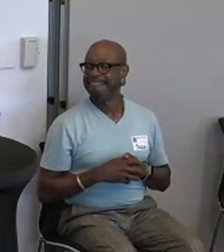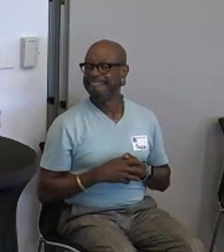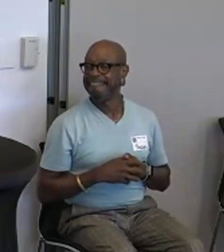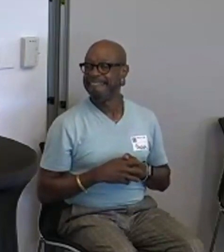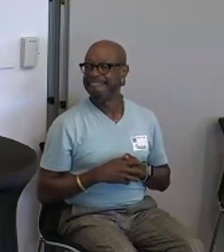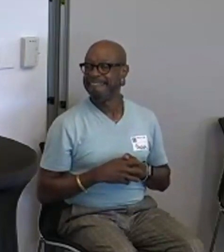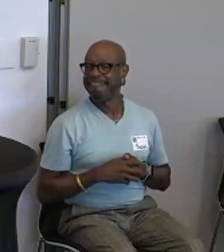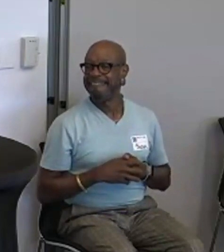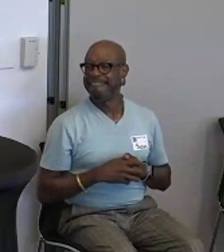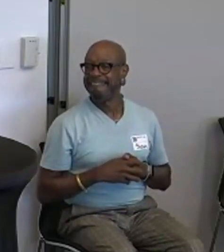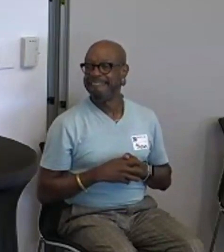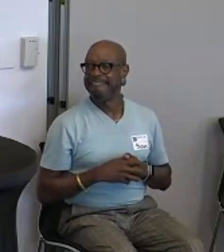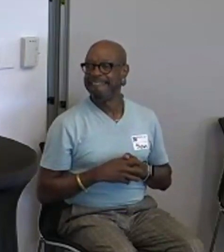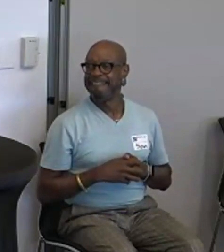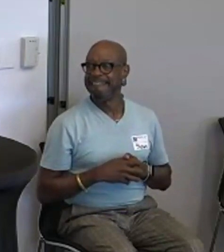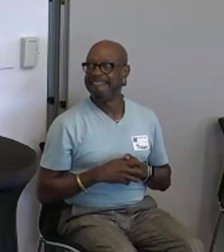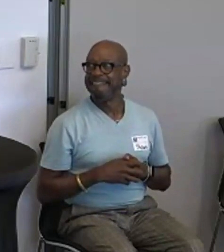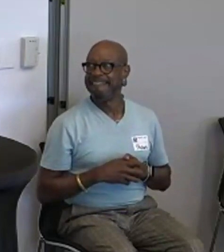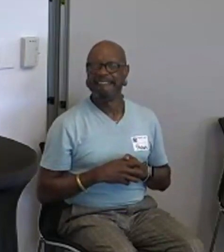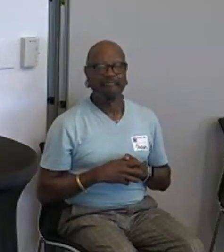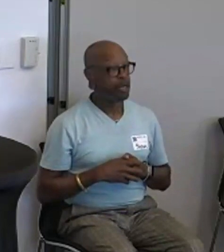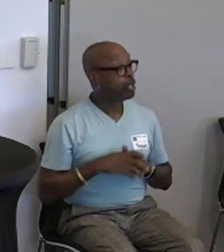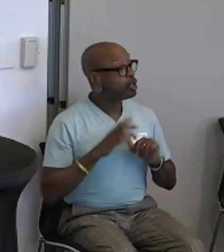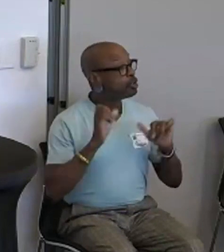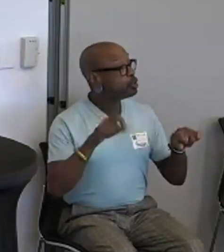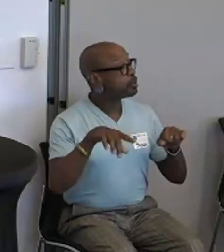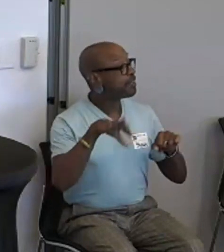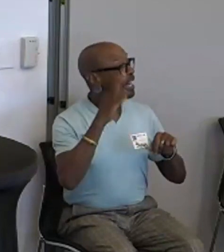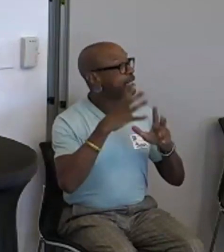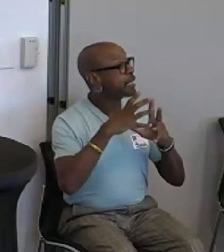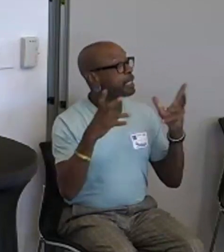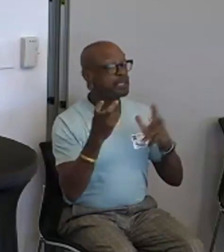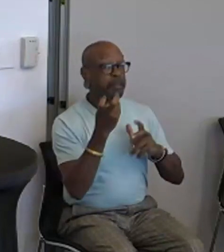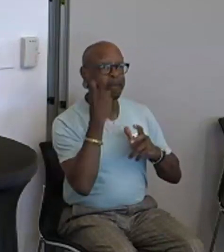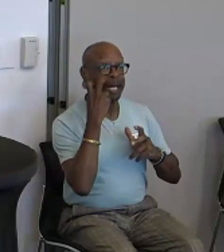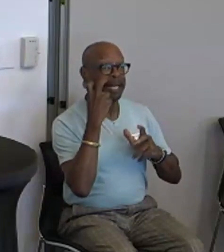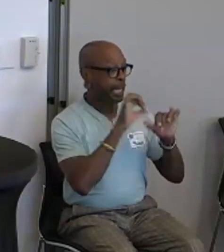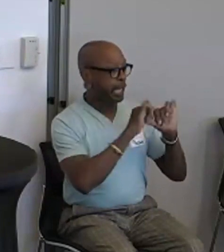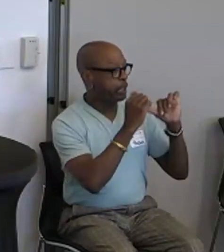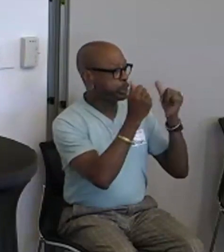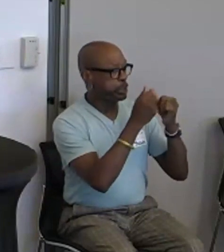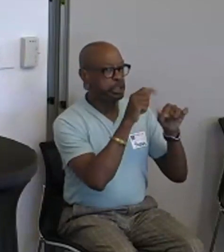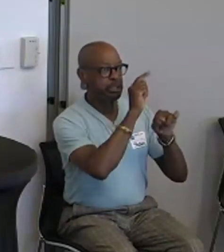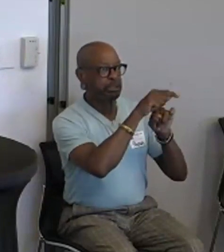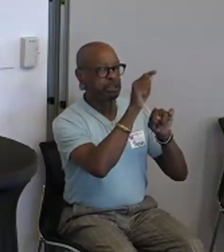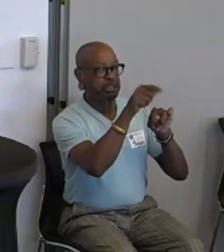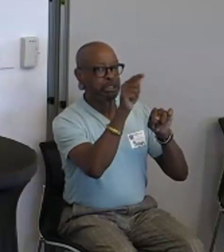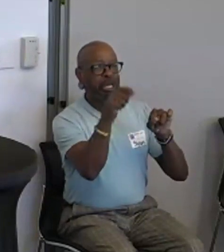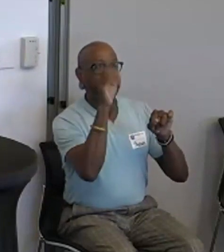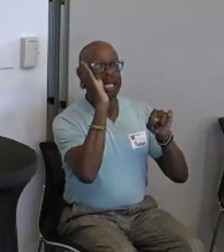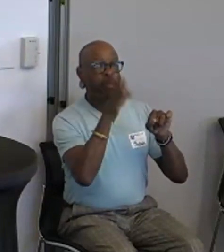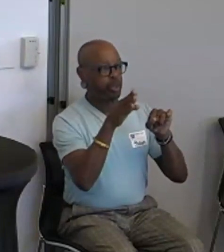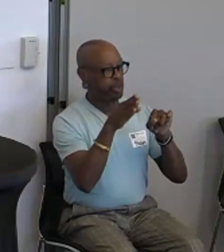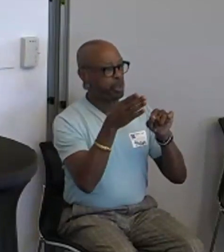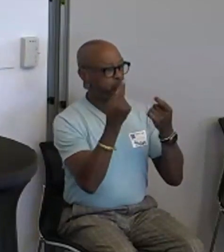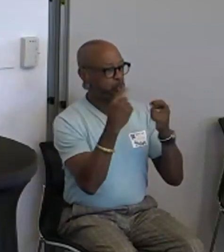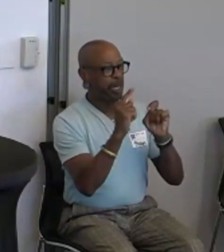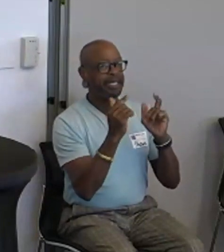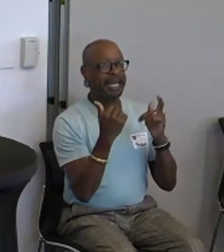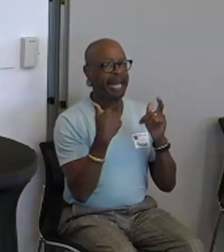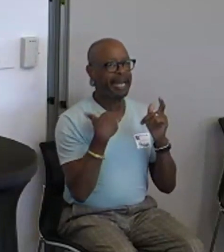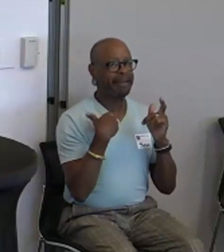you know, you can find lots of blindness agencies that will trot out blind people to sort of